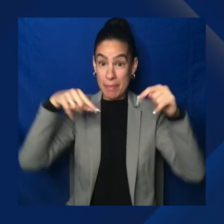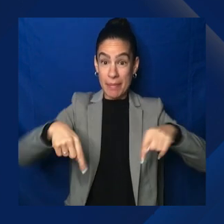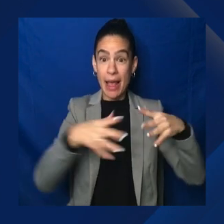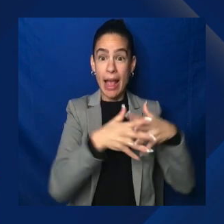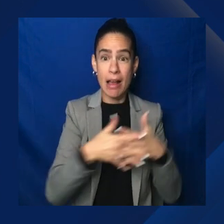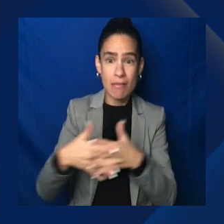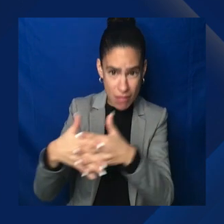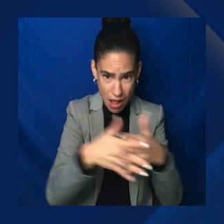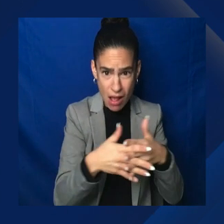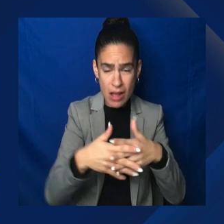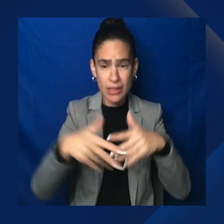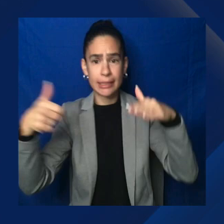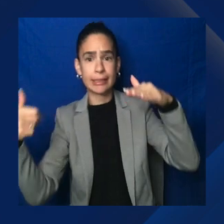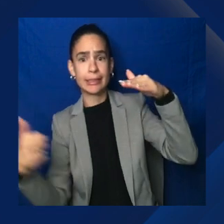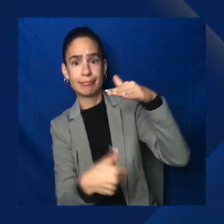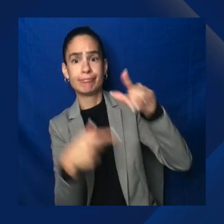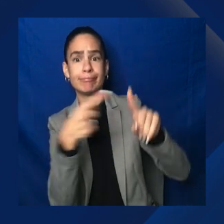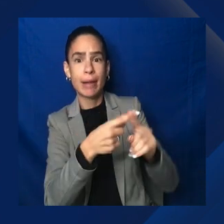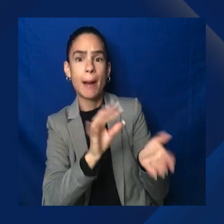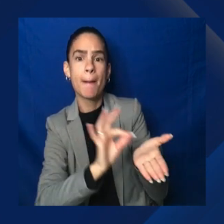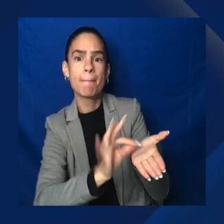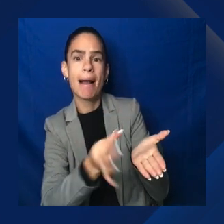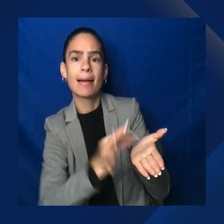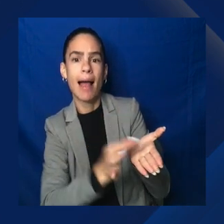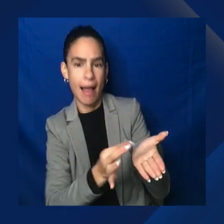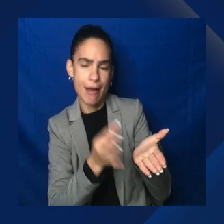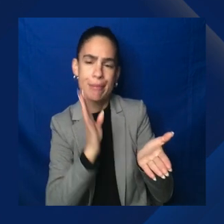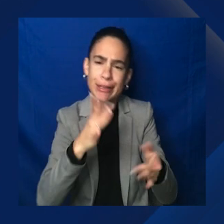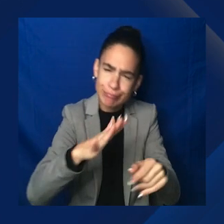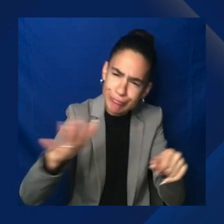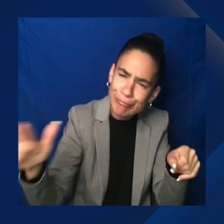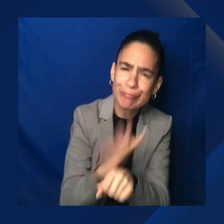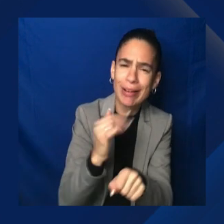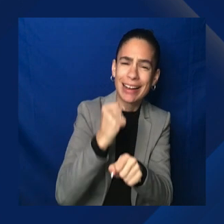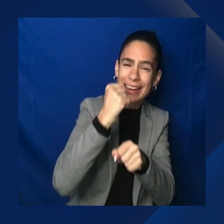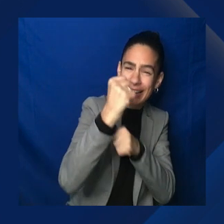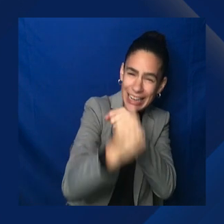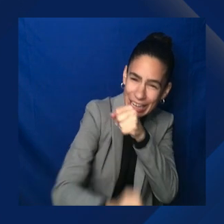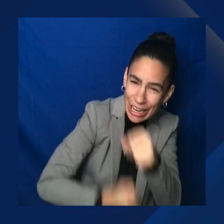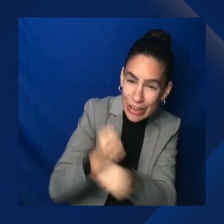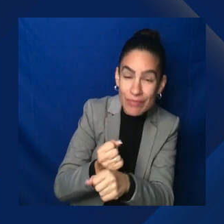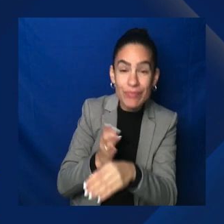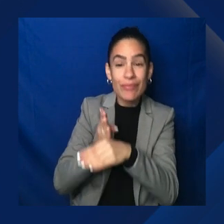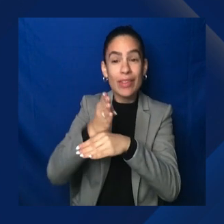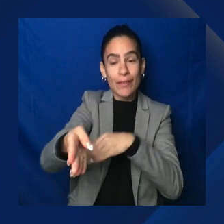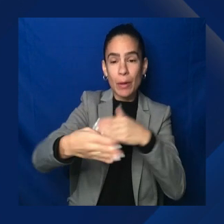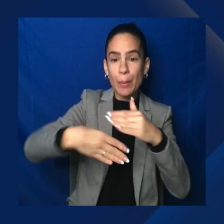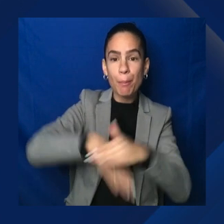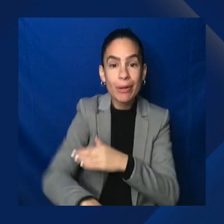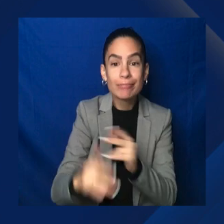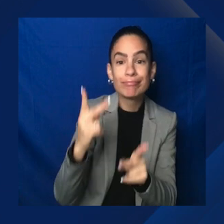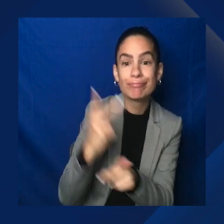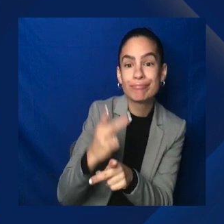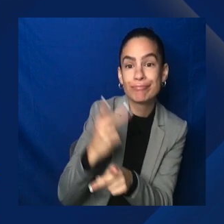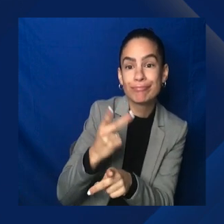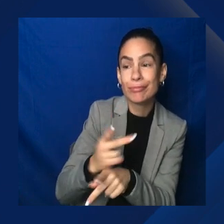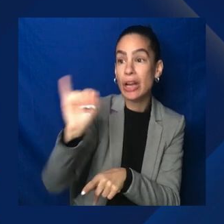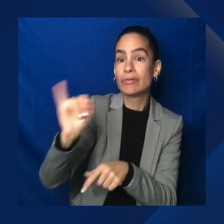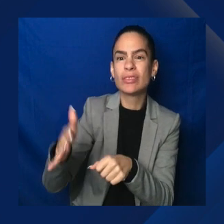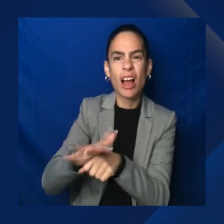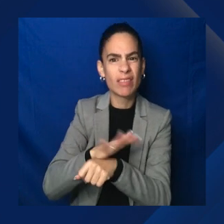postpartum coverage. That, my friends, is a game changer. And in a few